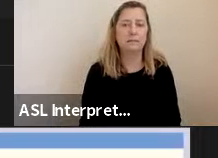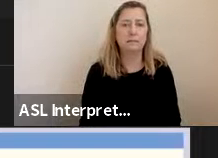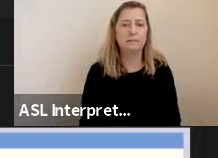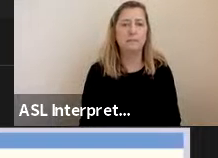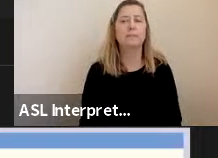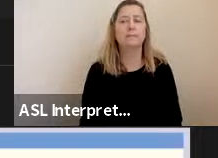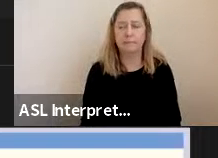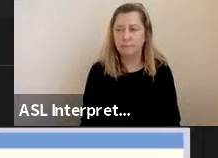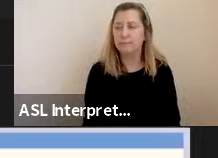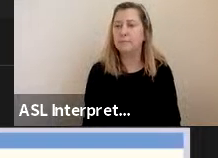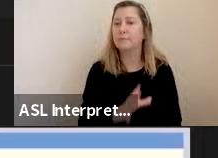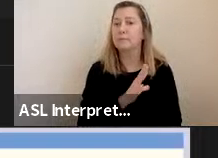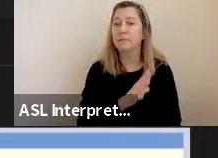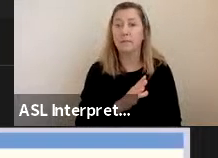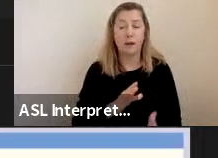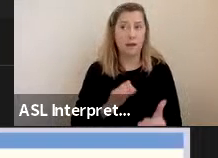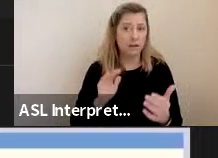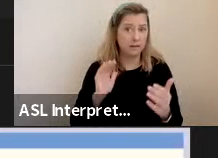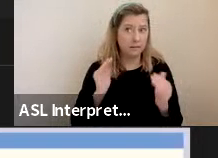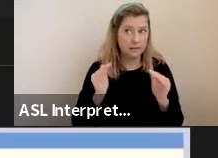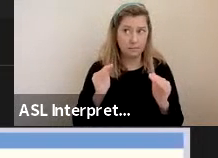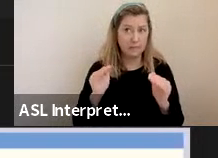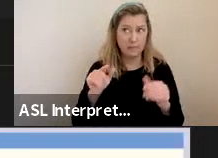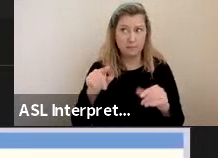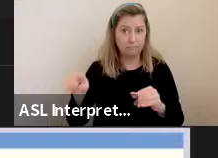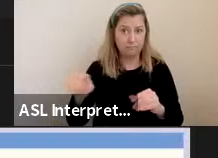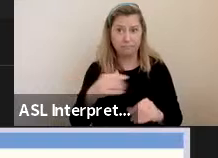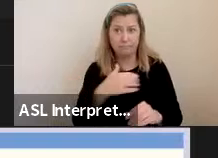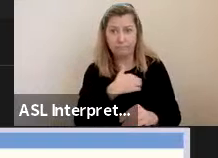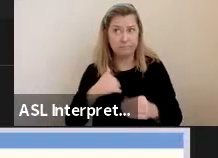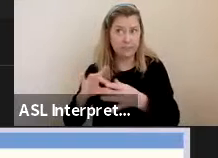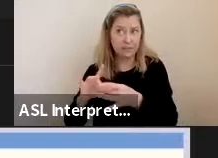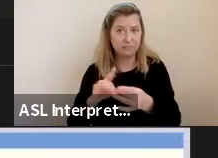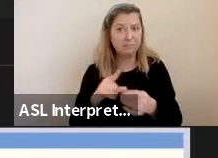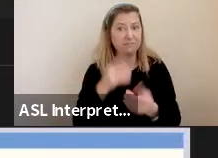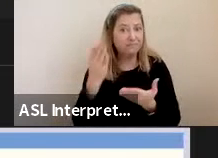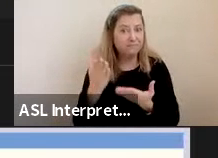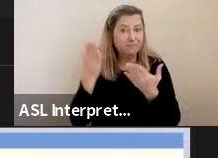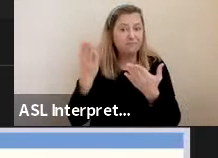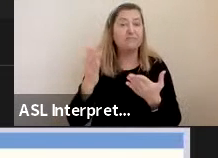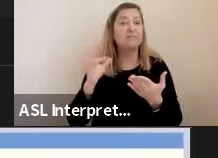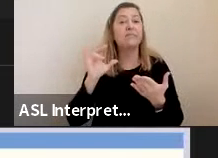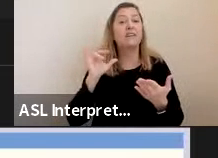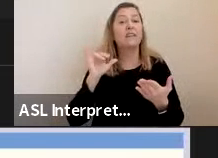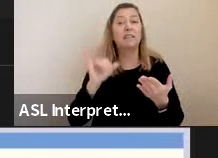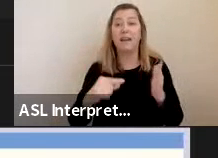All right, so what I'm hearing from the committee is that it is suggested that we just